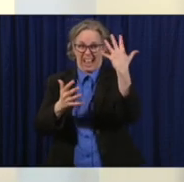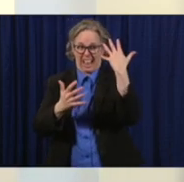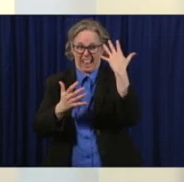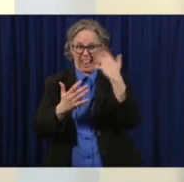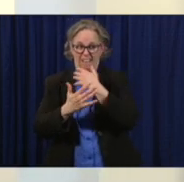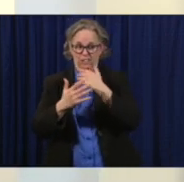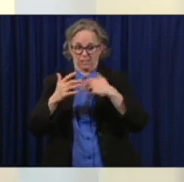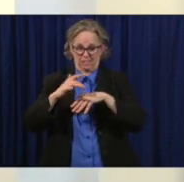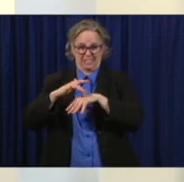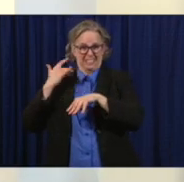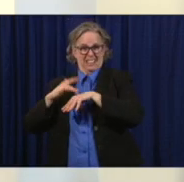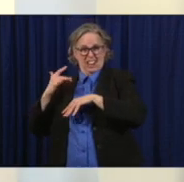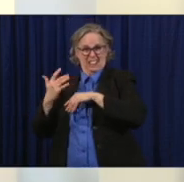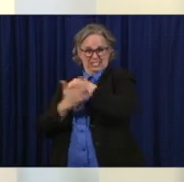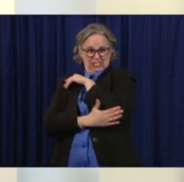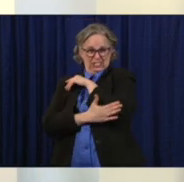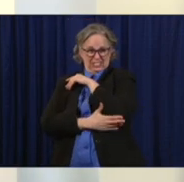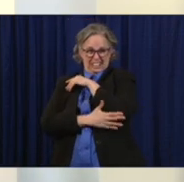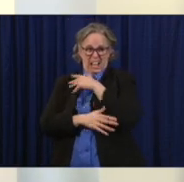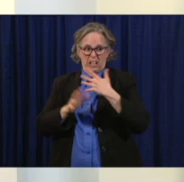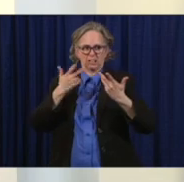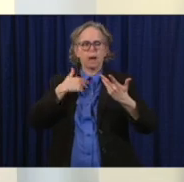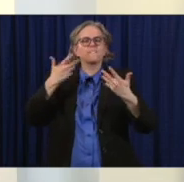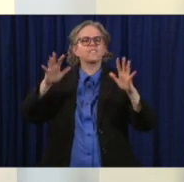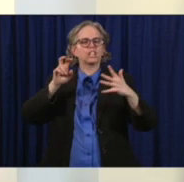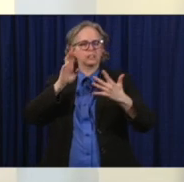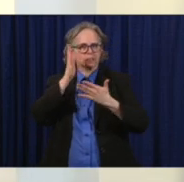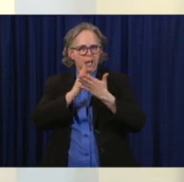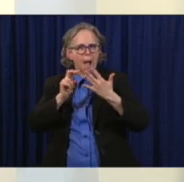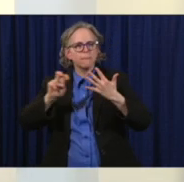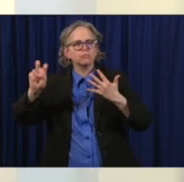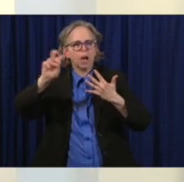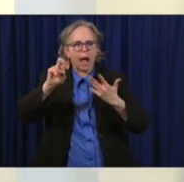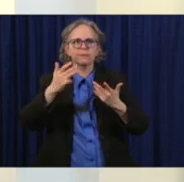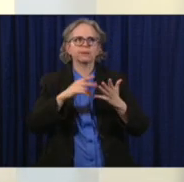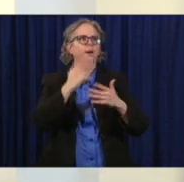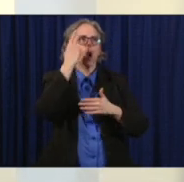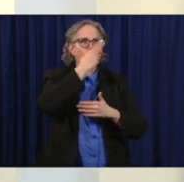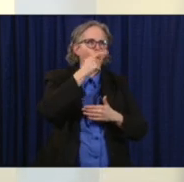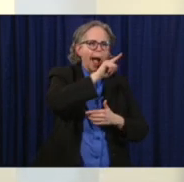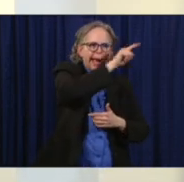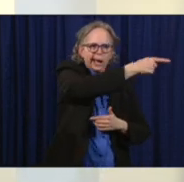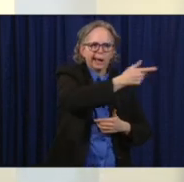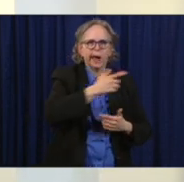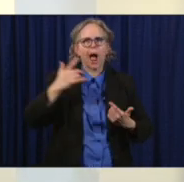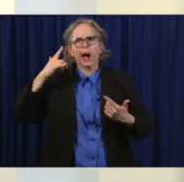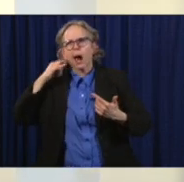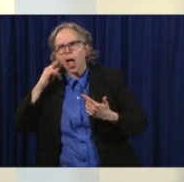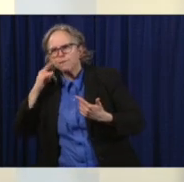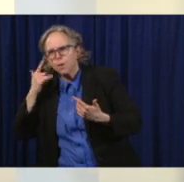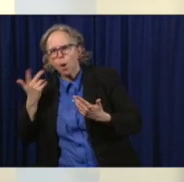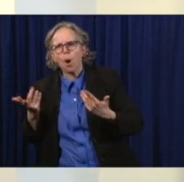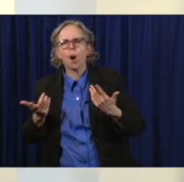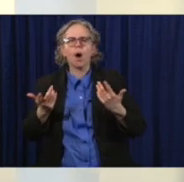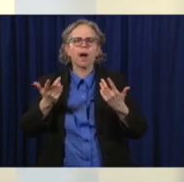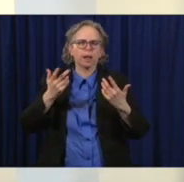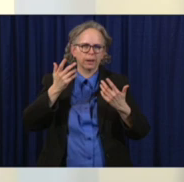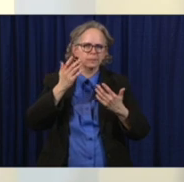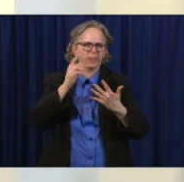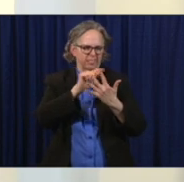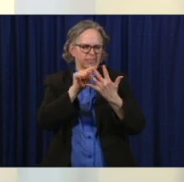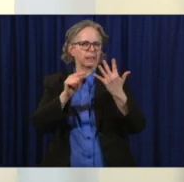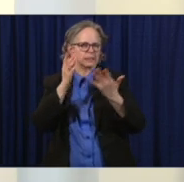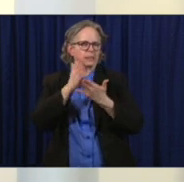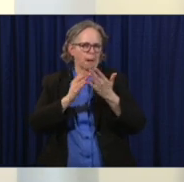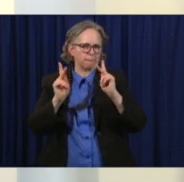California. And again, that starts to fit with a clinical, a bigger picture of the epidemiology of this disease. But again, Governor, it's